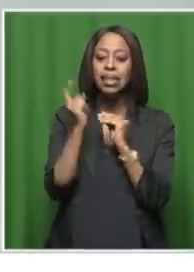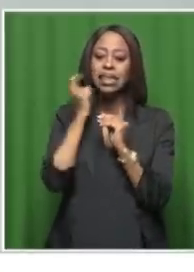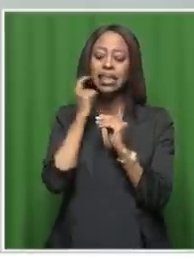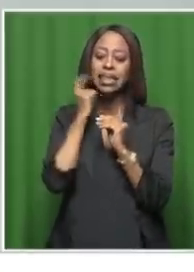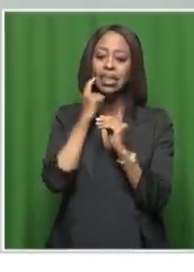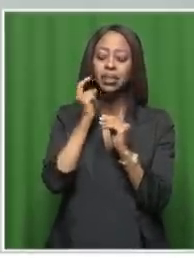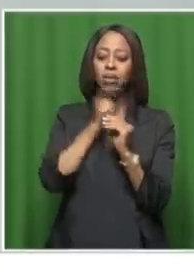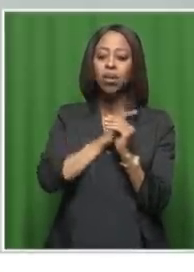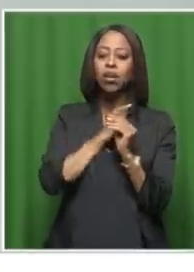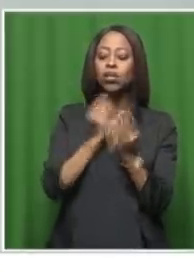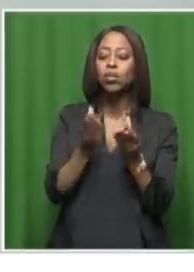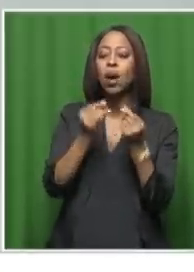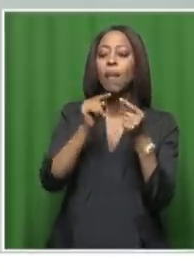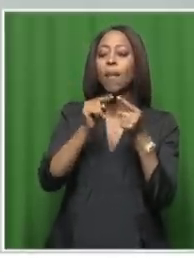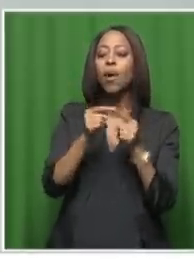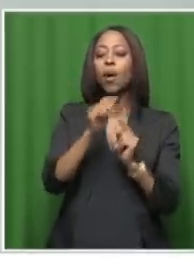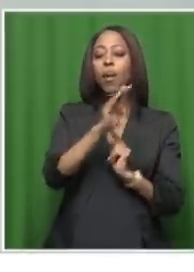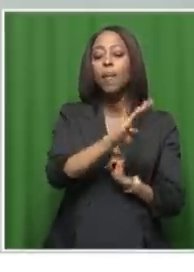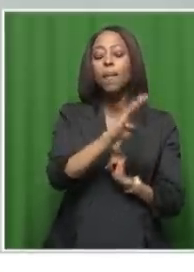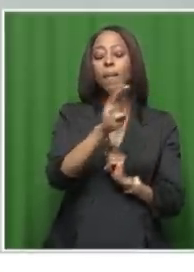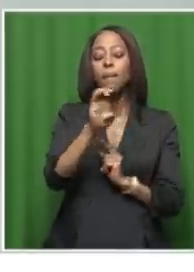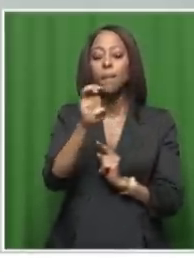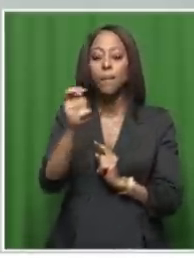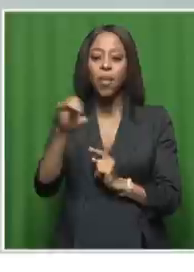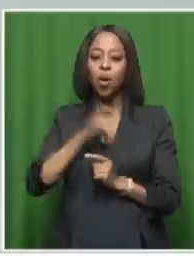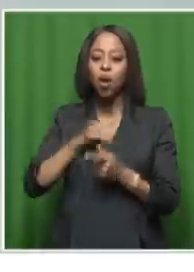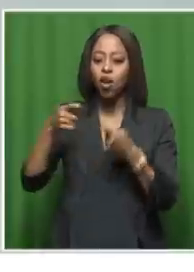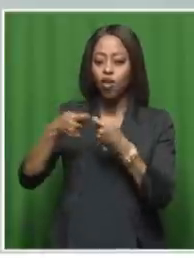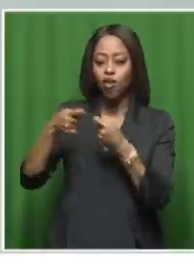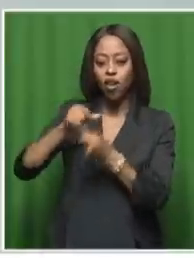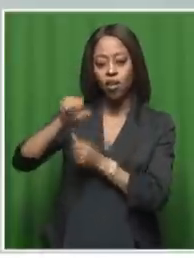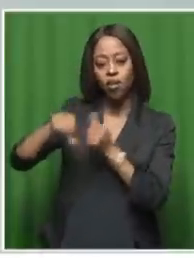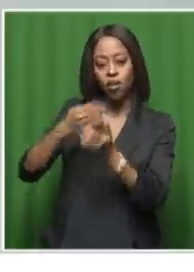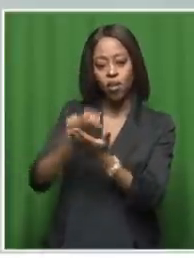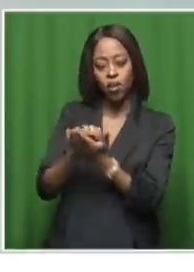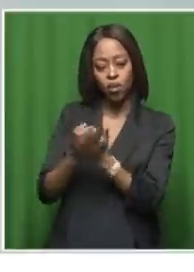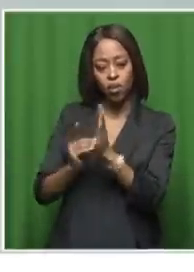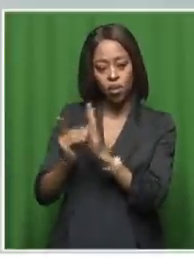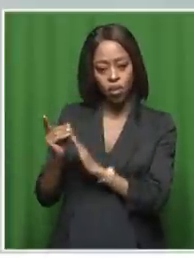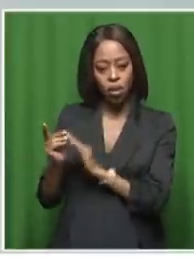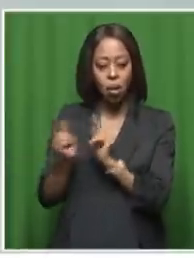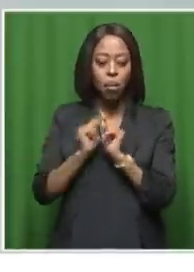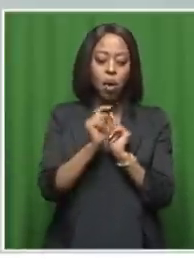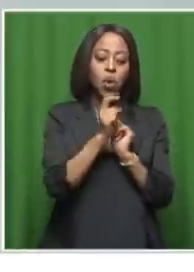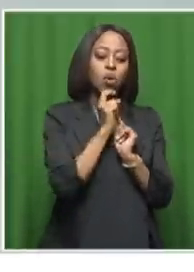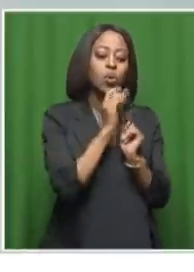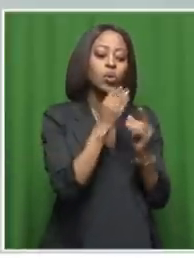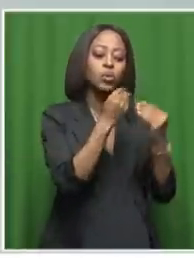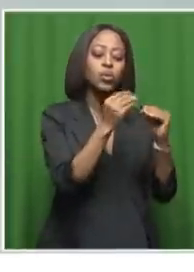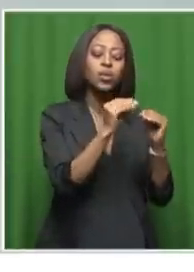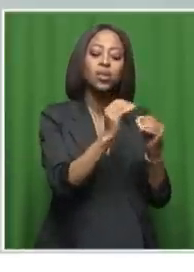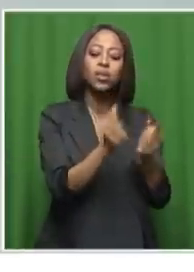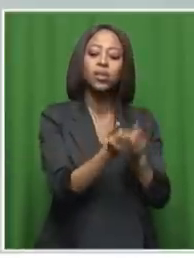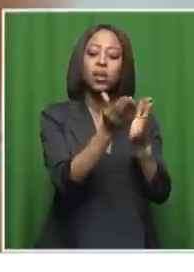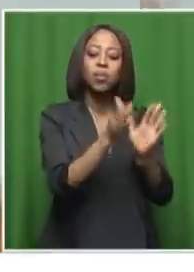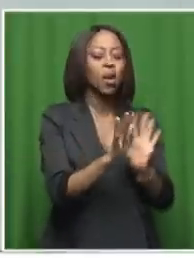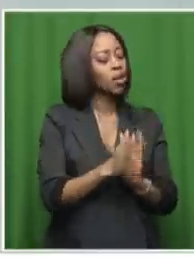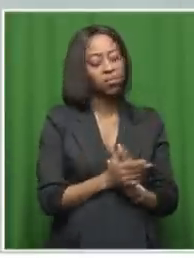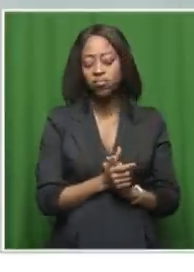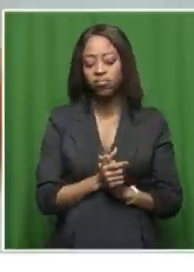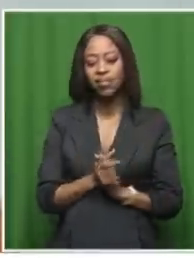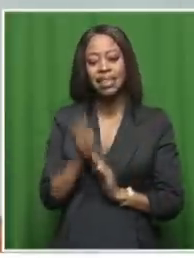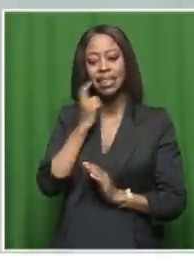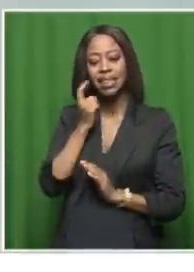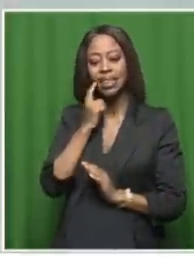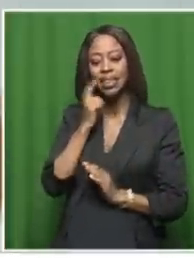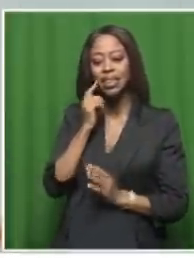score triple BE points through funding community socioeconomic development rather than the enterprise supplier development. It's easy to